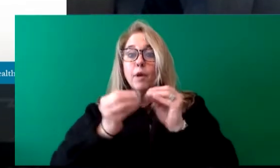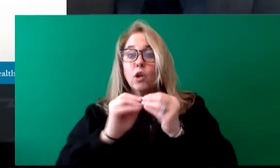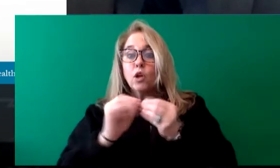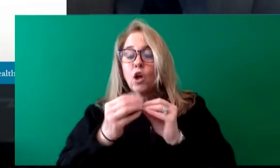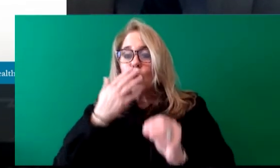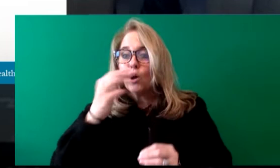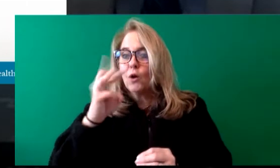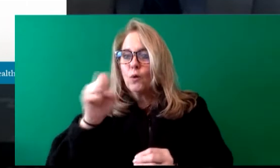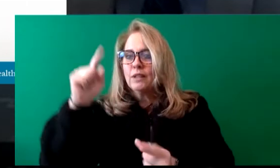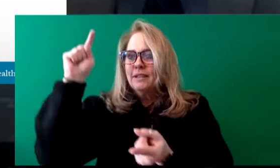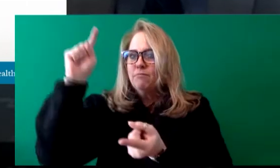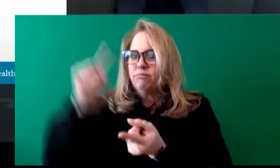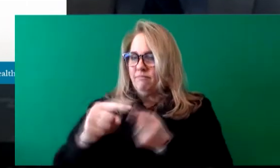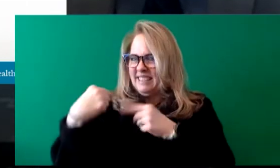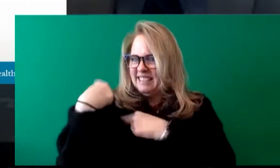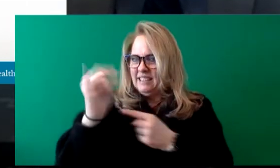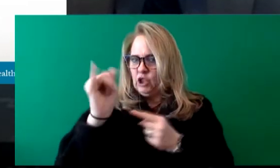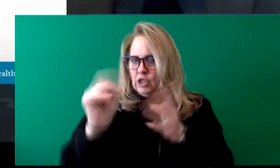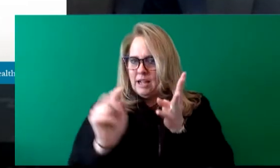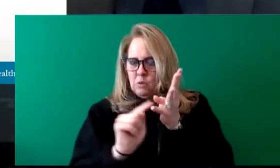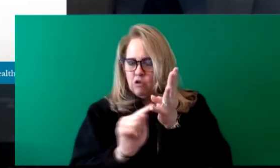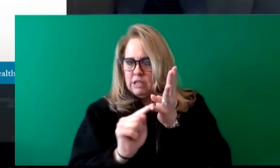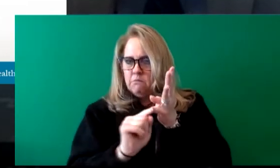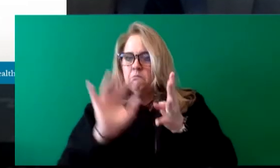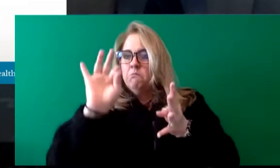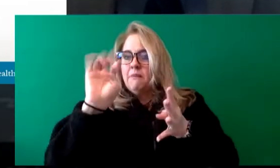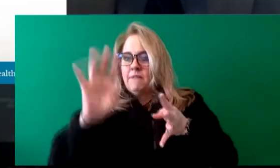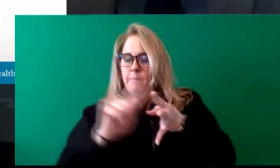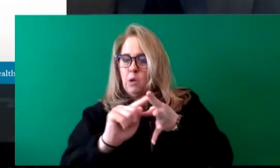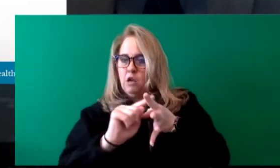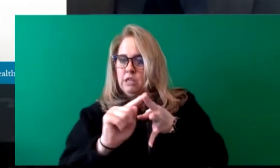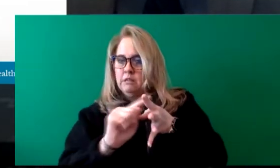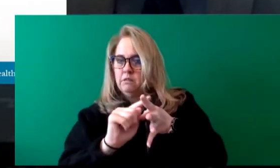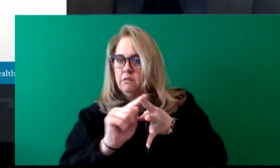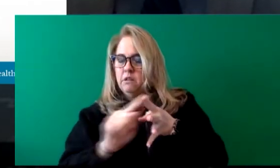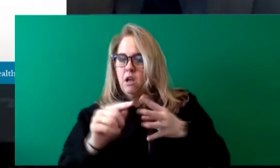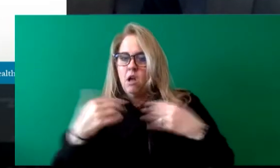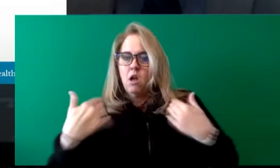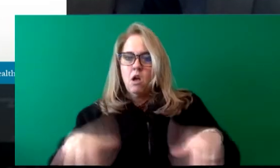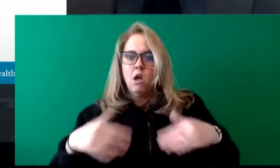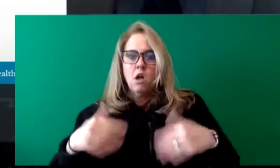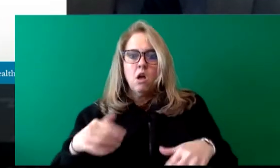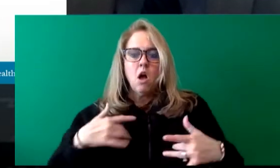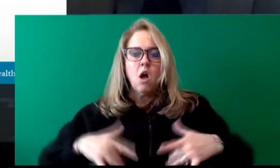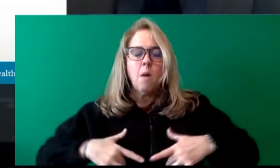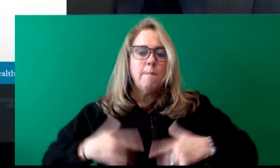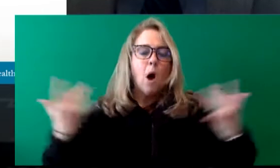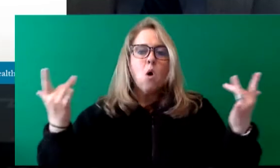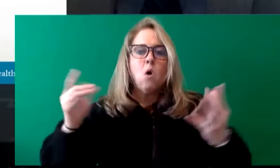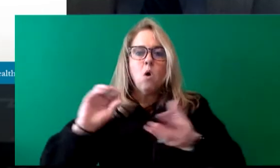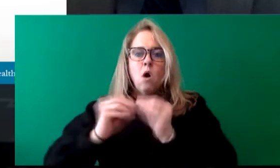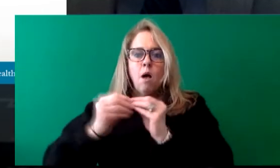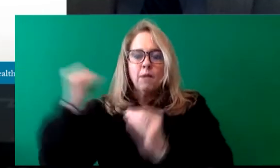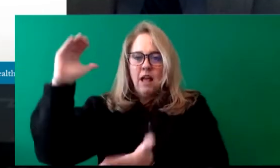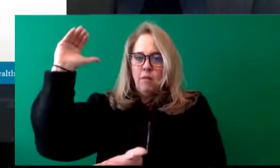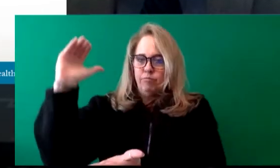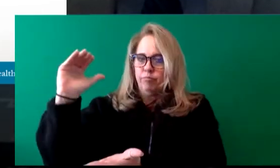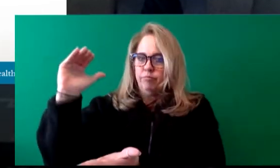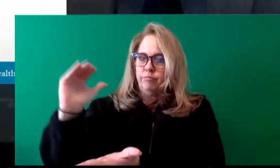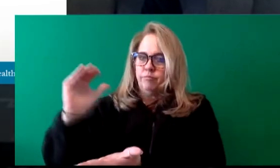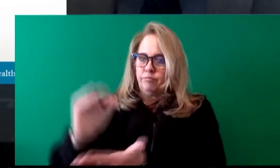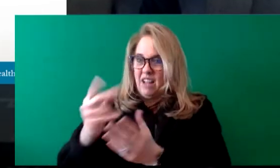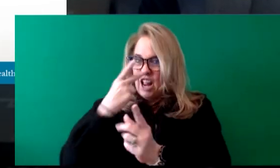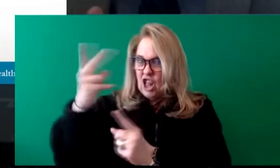the late January and definitely throughout the month of February. If you take a look at your screen, first, the graph at the bottom is showing you